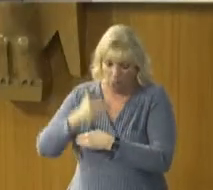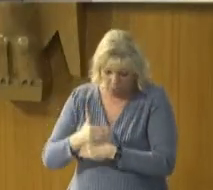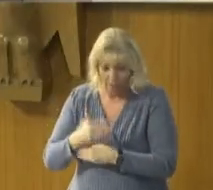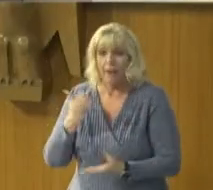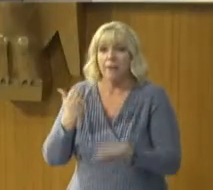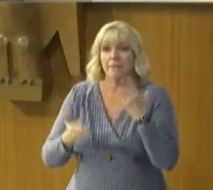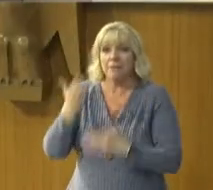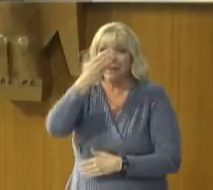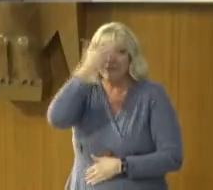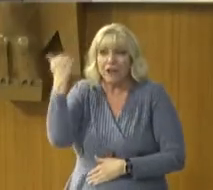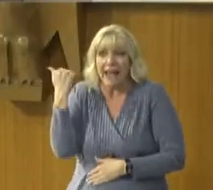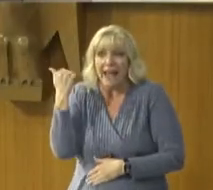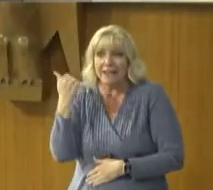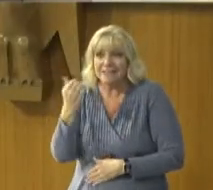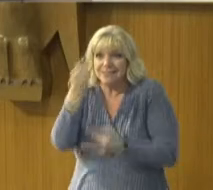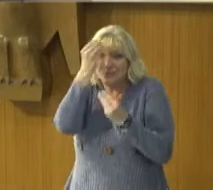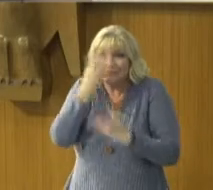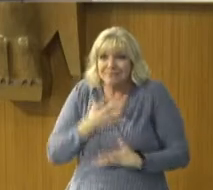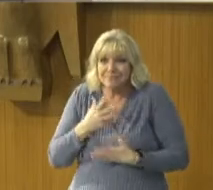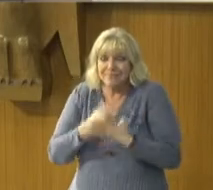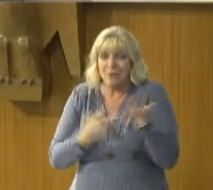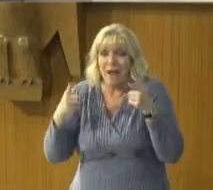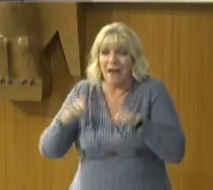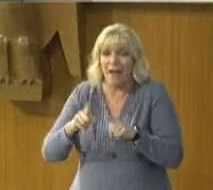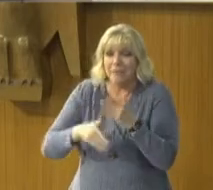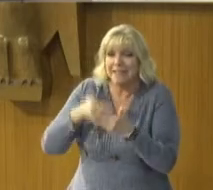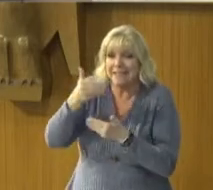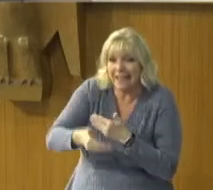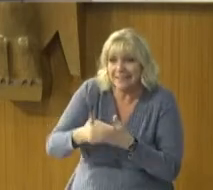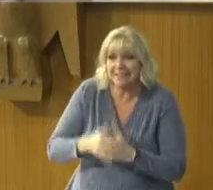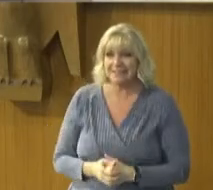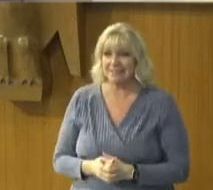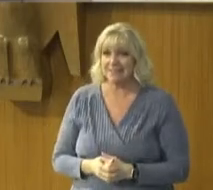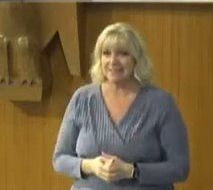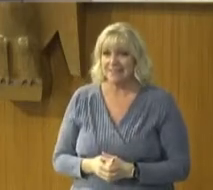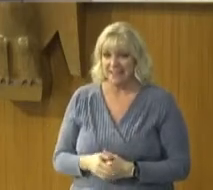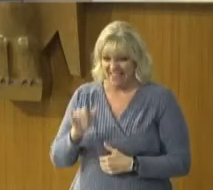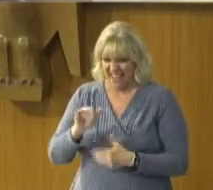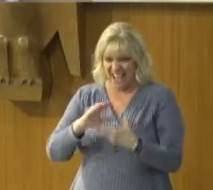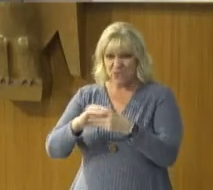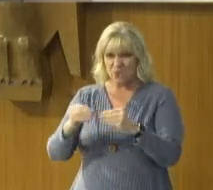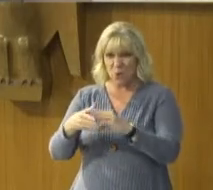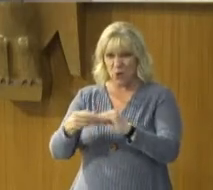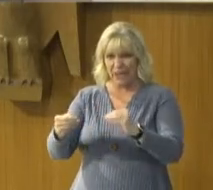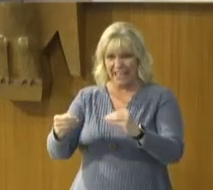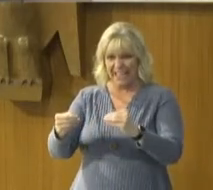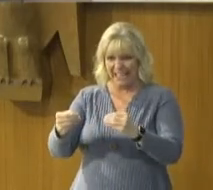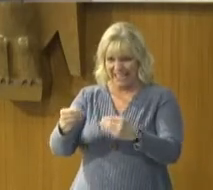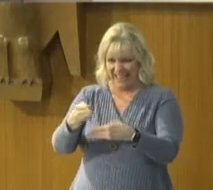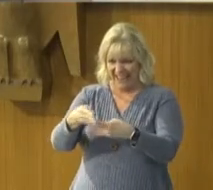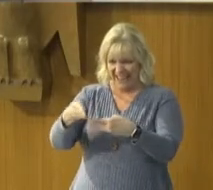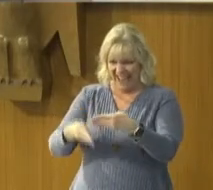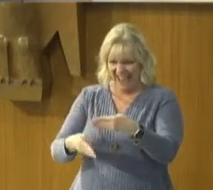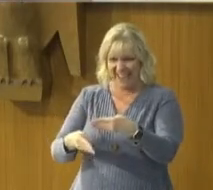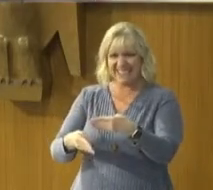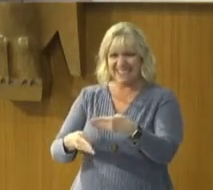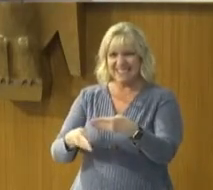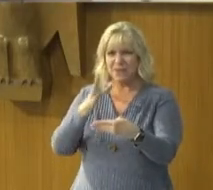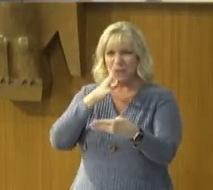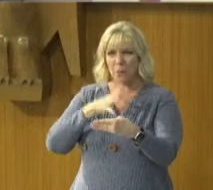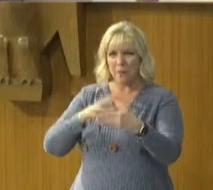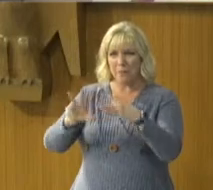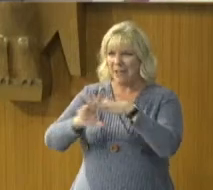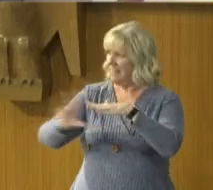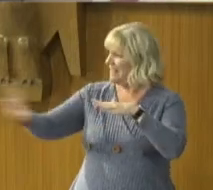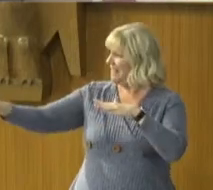to tell us what happened next? Because there's no way that this story, which ends with the women running out of the